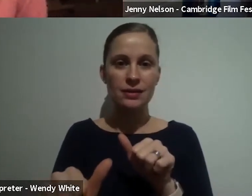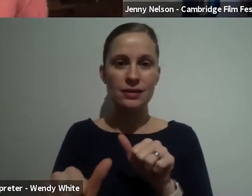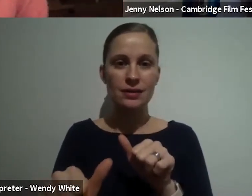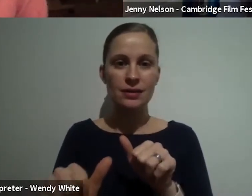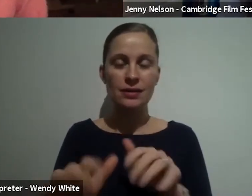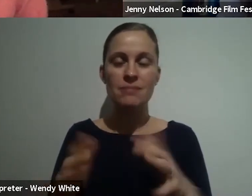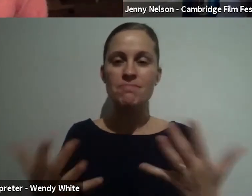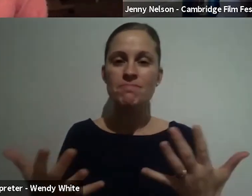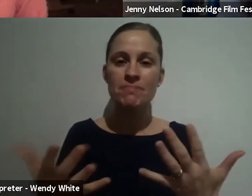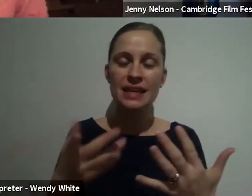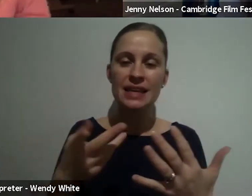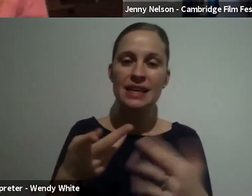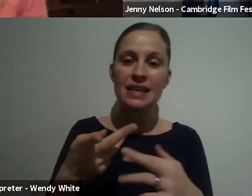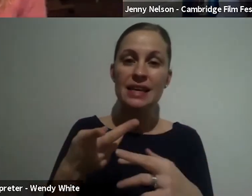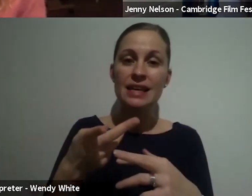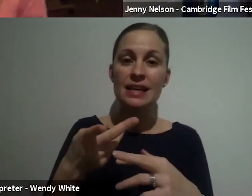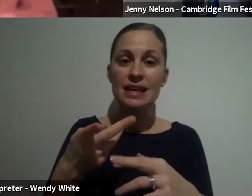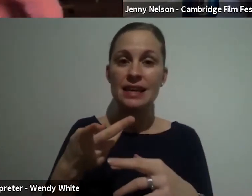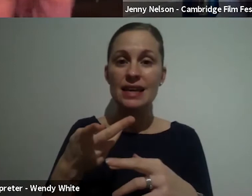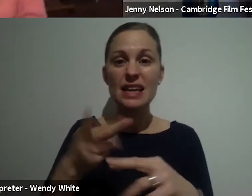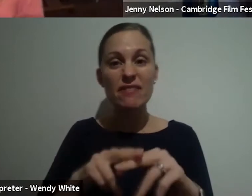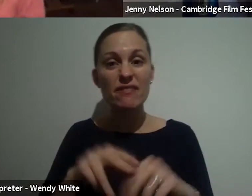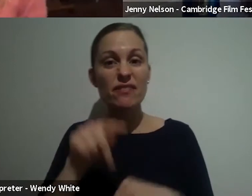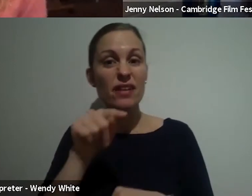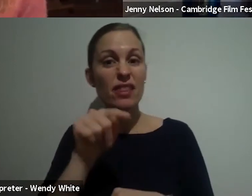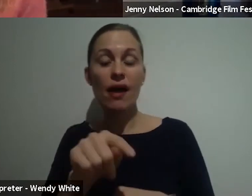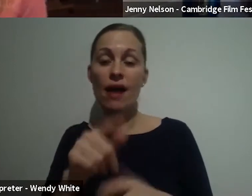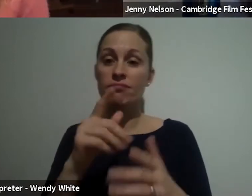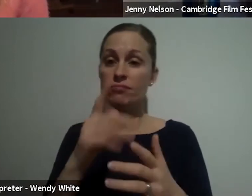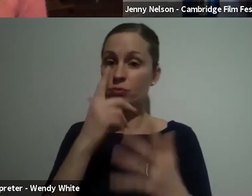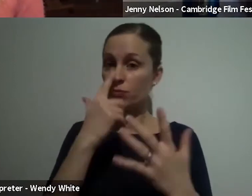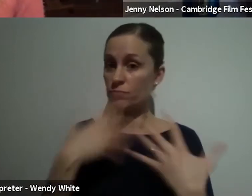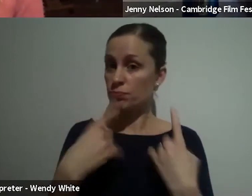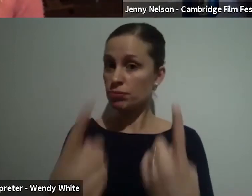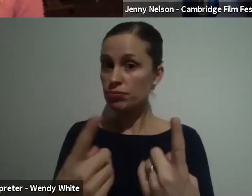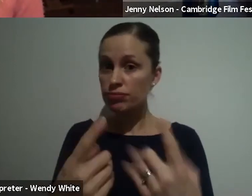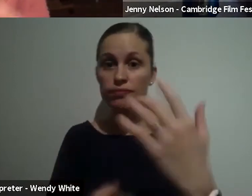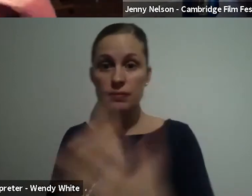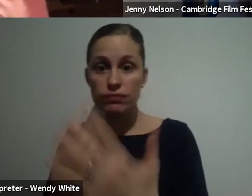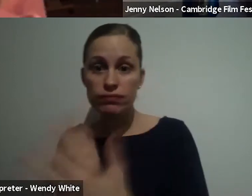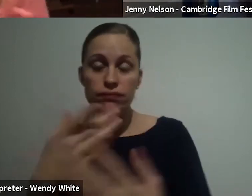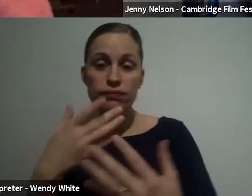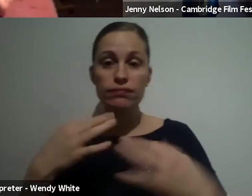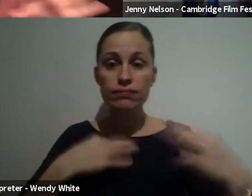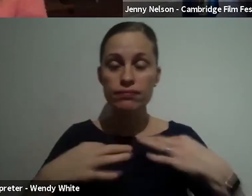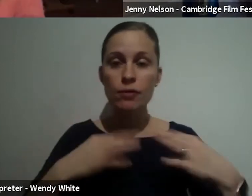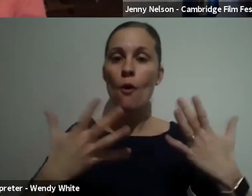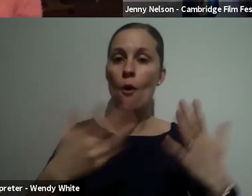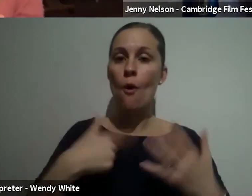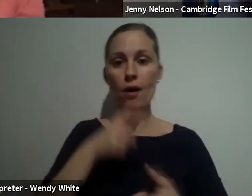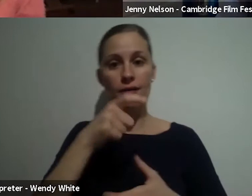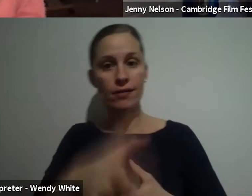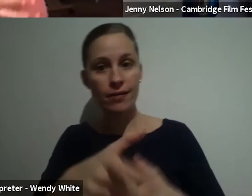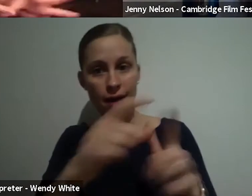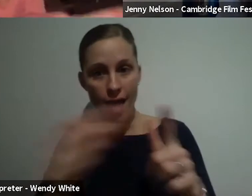better to read the line to them, we would do it. But what I have to say is that all of them,